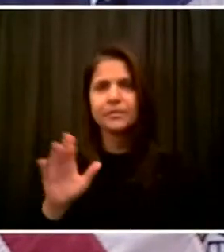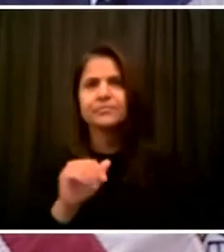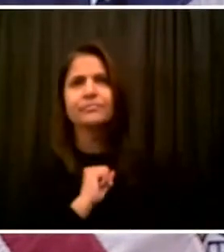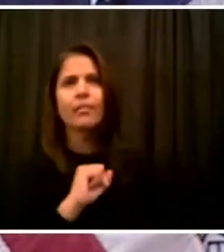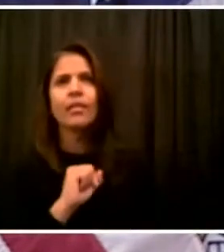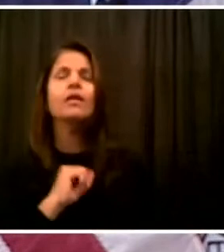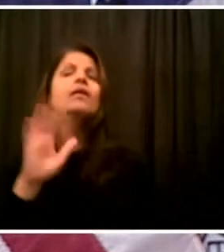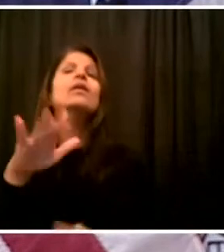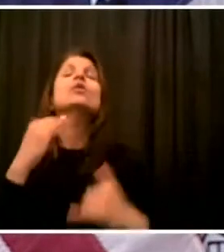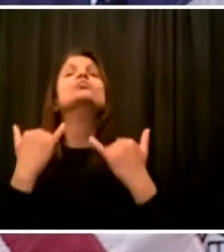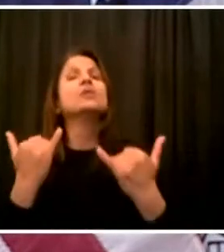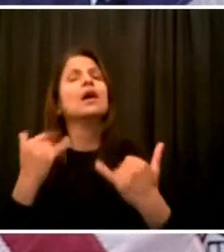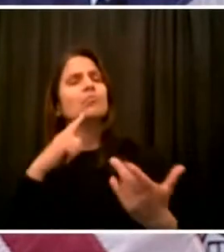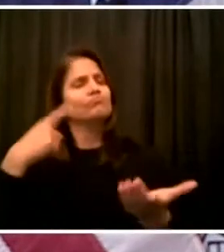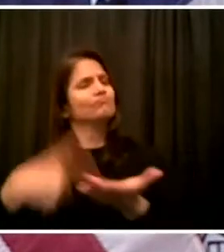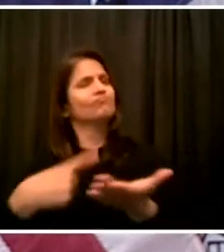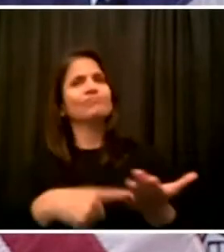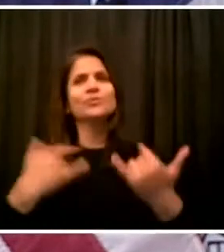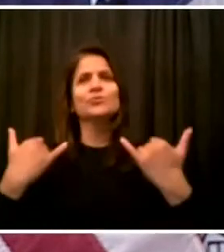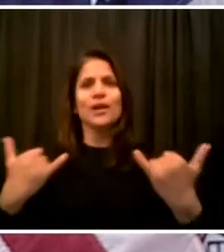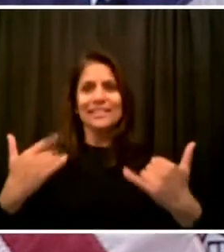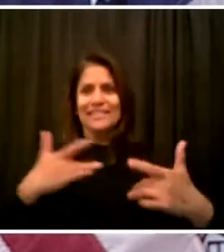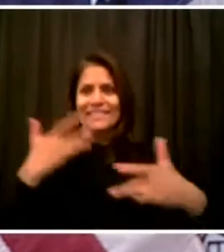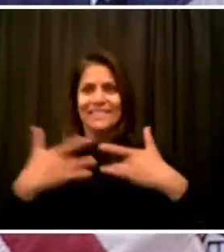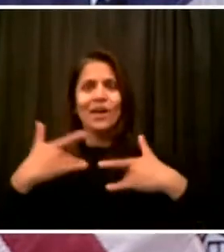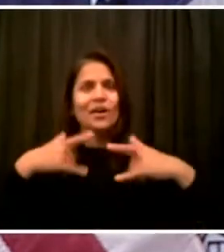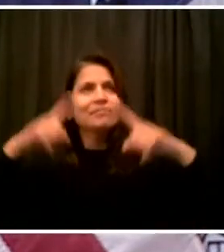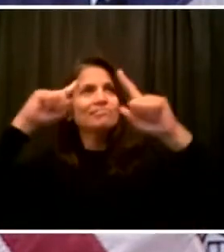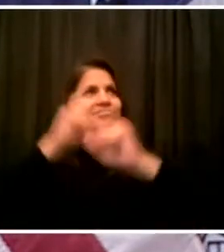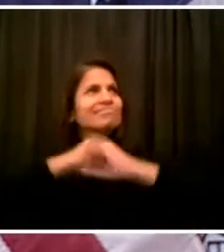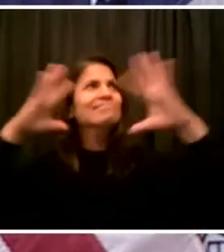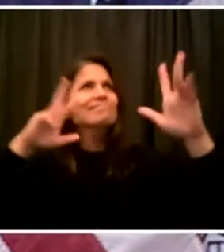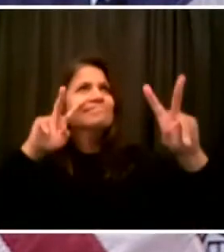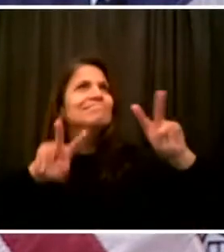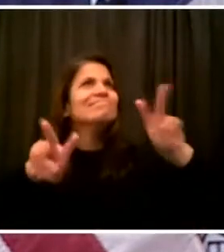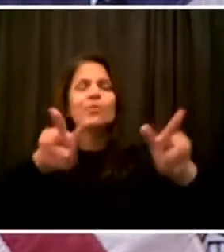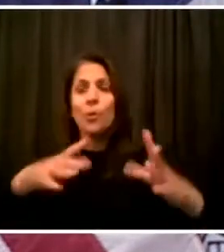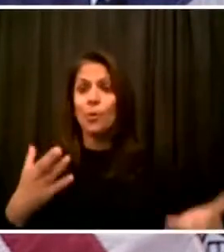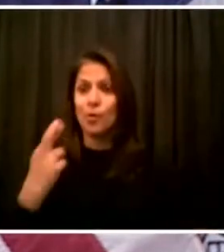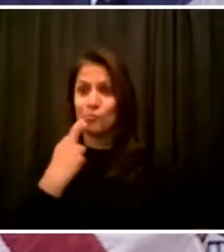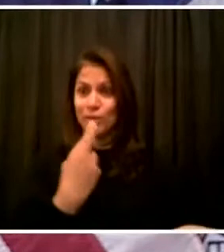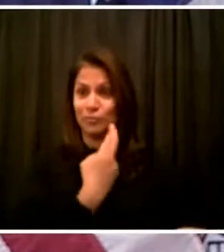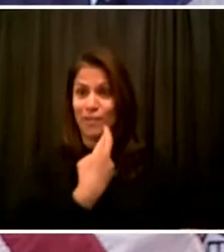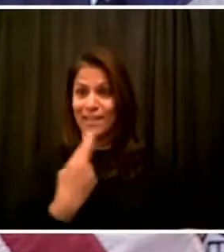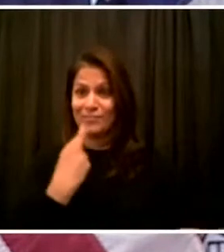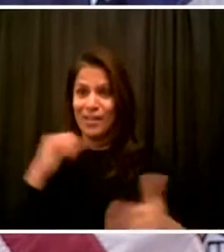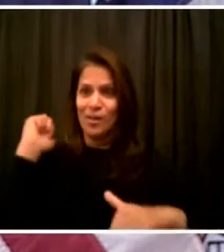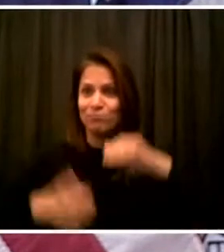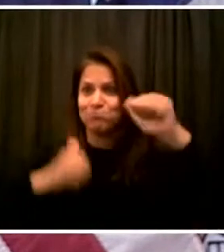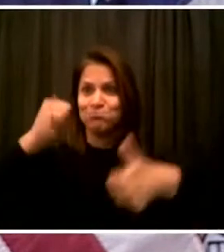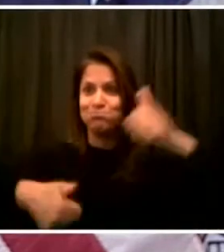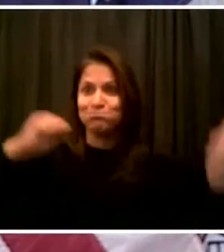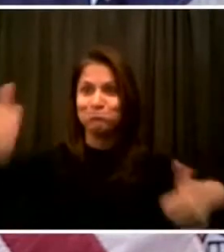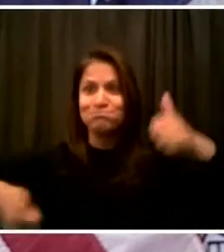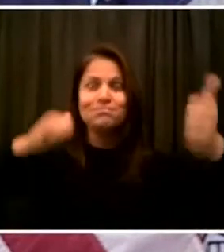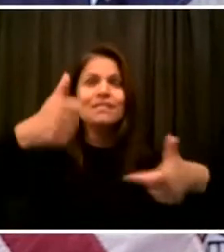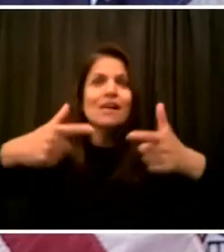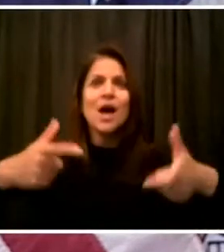that energy and excitement again in the city, and they're ready to get going as quickly as possible. That speaks volumes. People are not giving